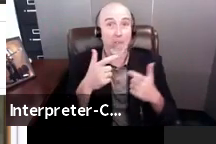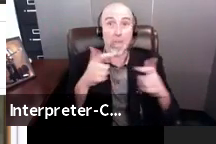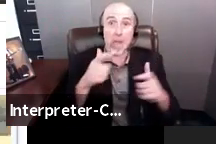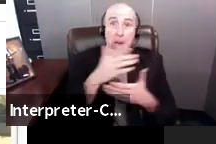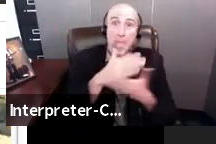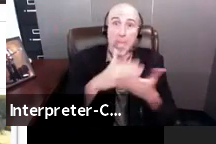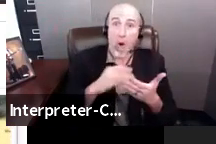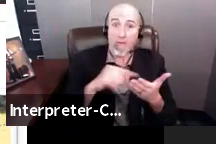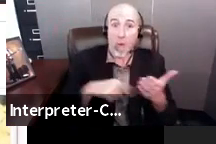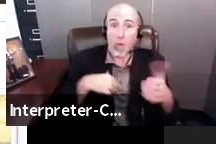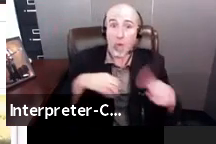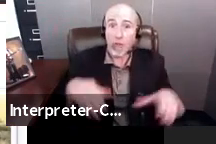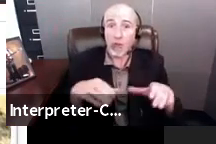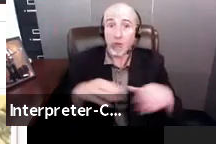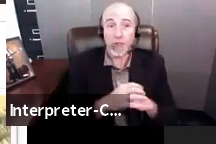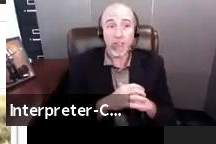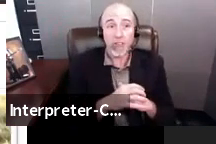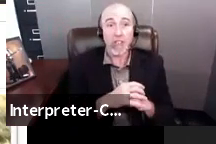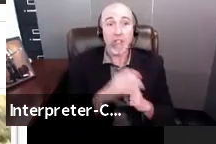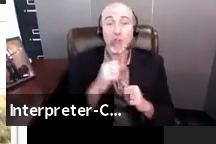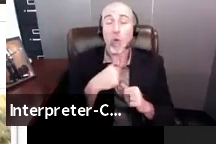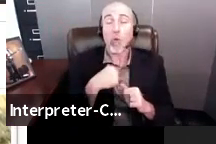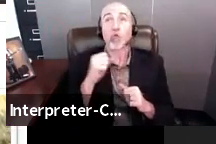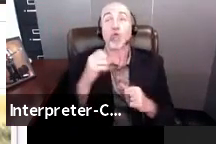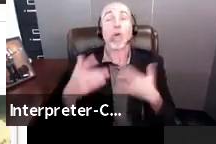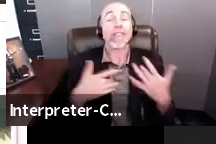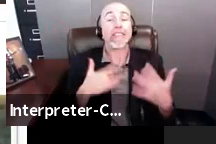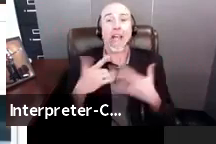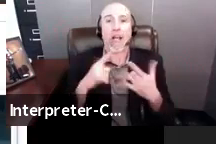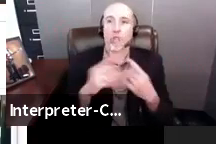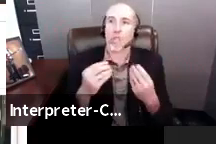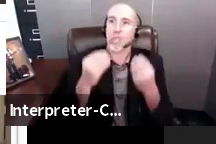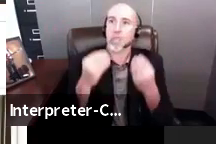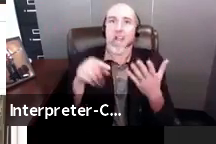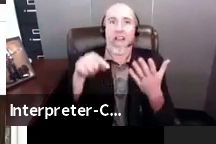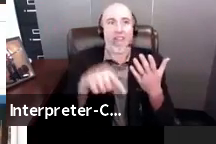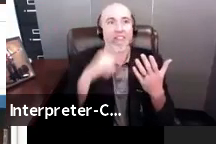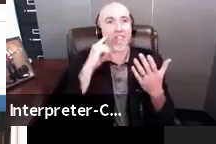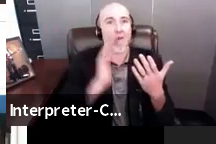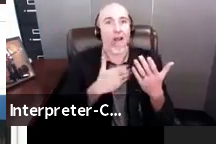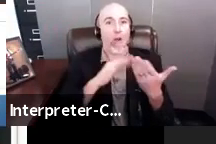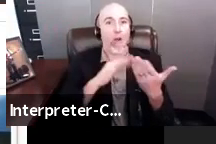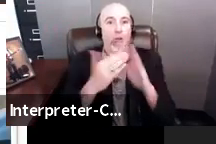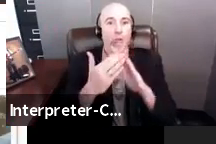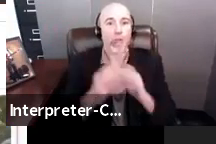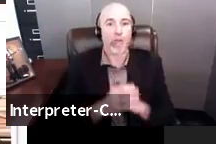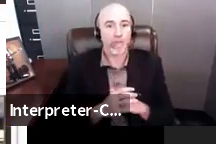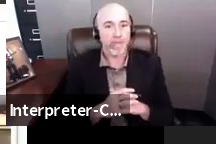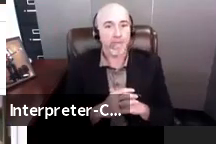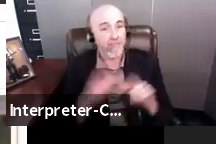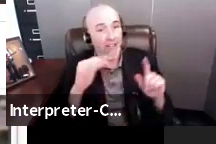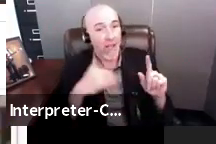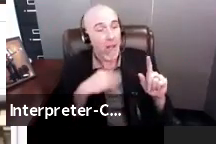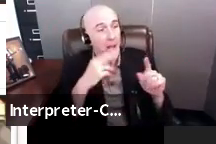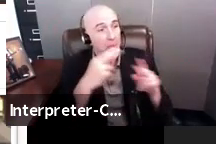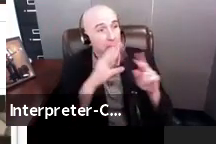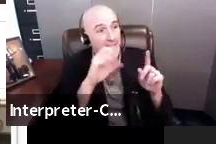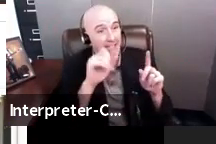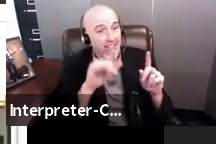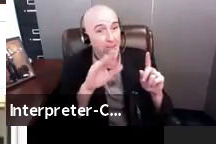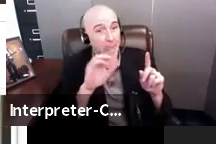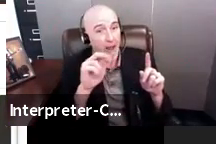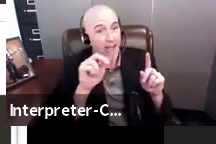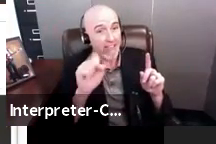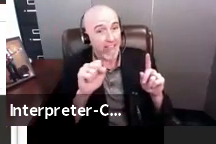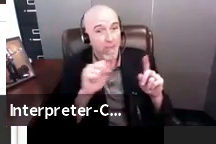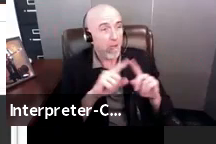what we do. So we're so excited to provide this to our community. My name is Casey Bryans, but